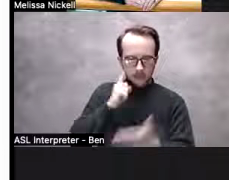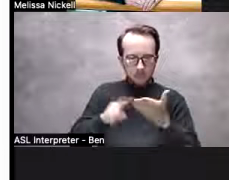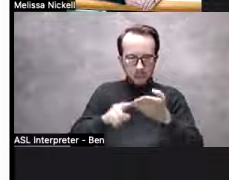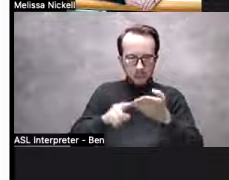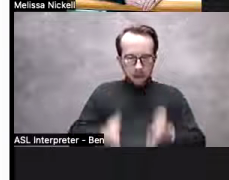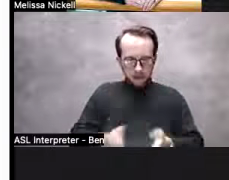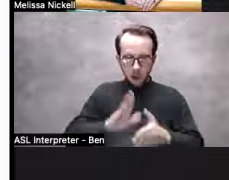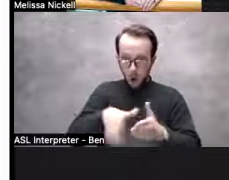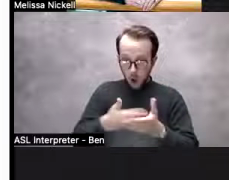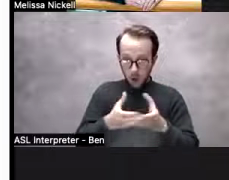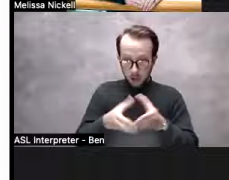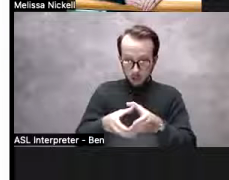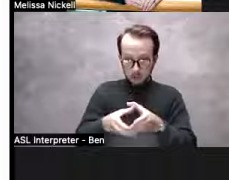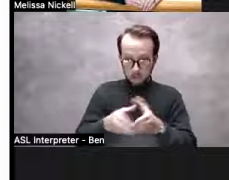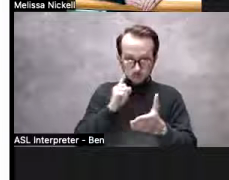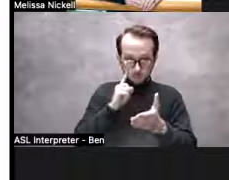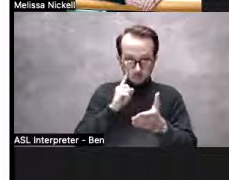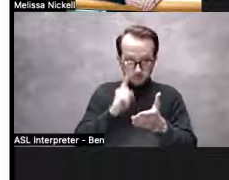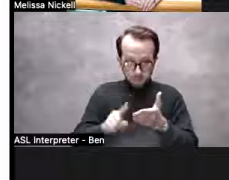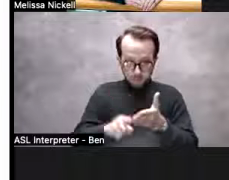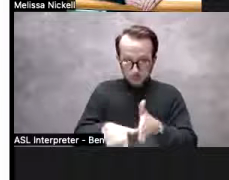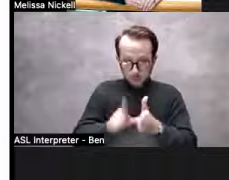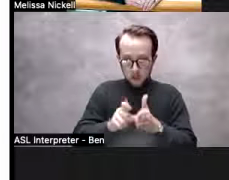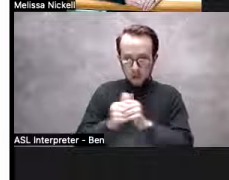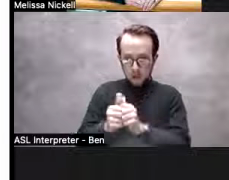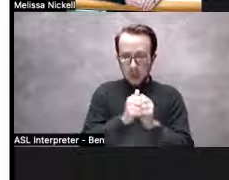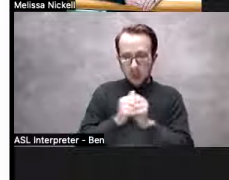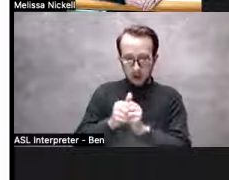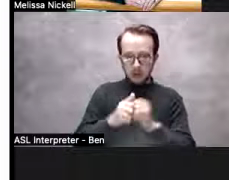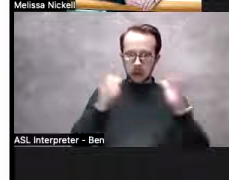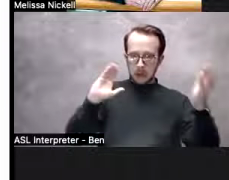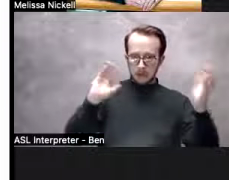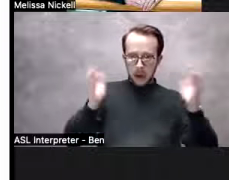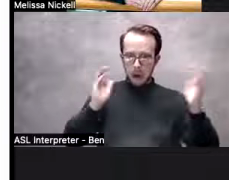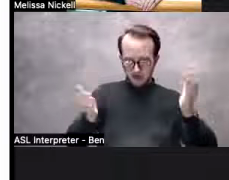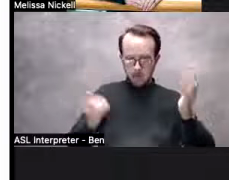so that established investigators were sort of, compared to each other.